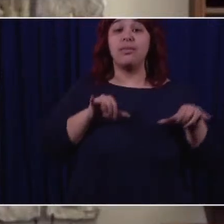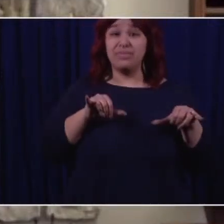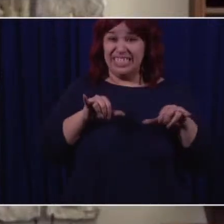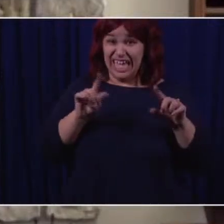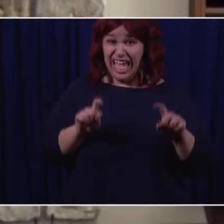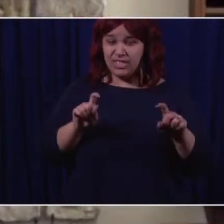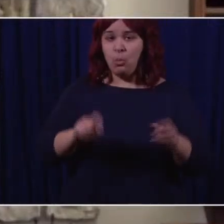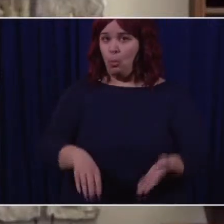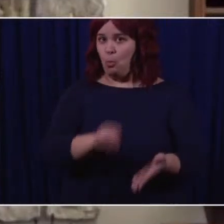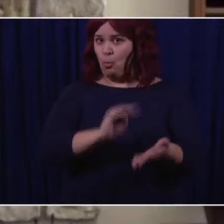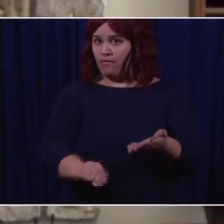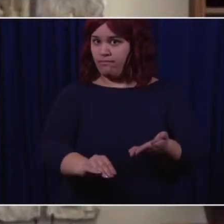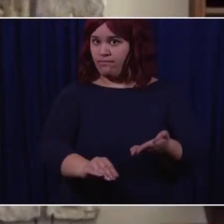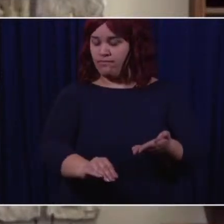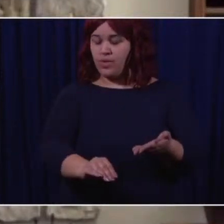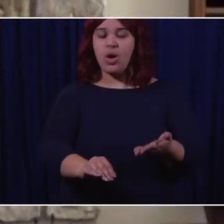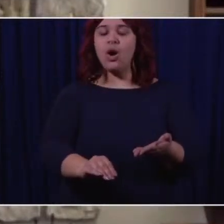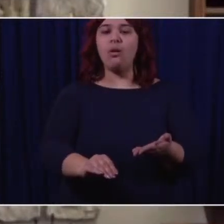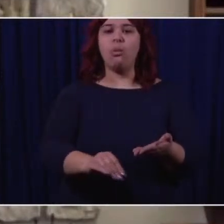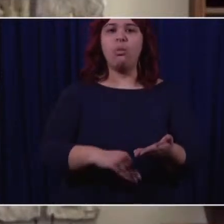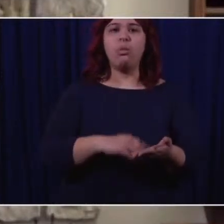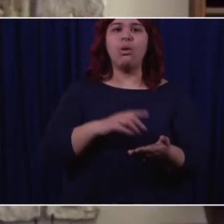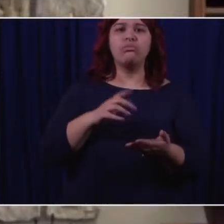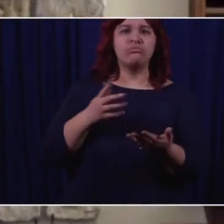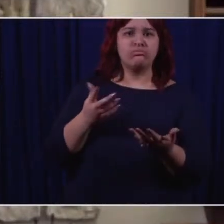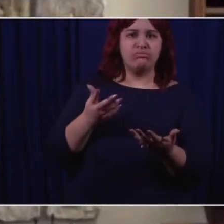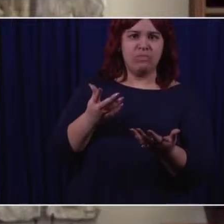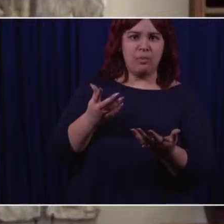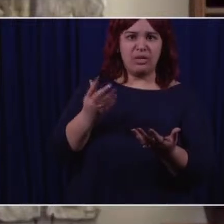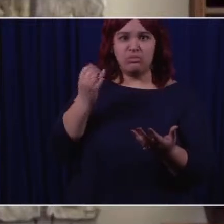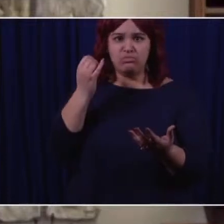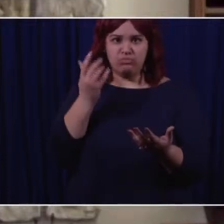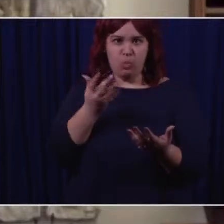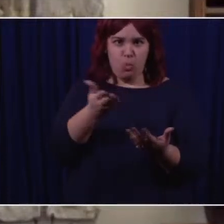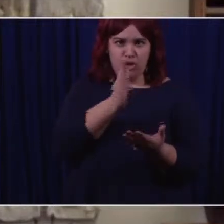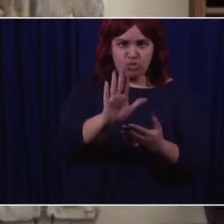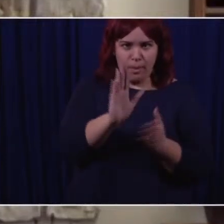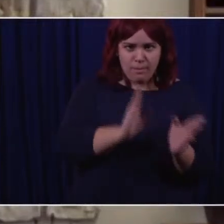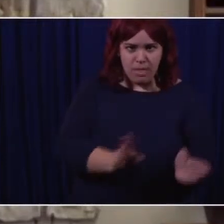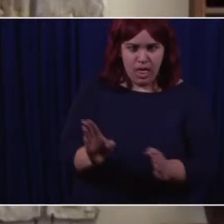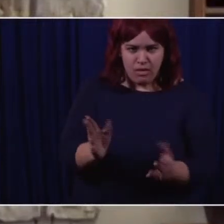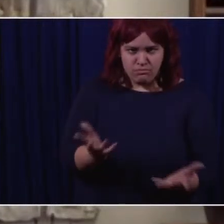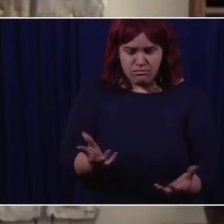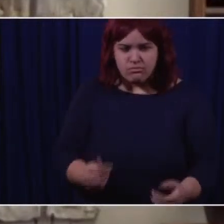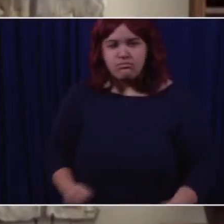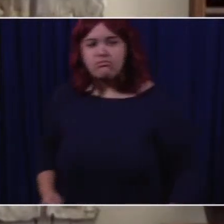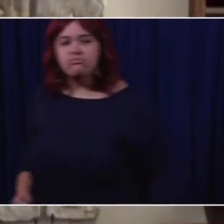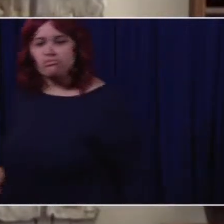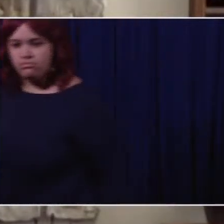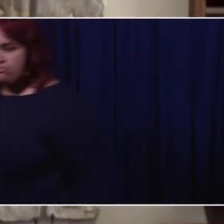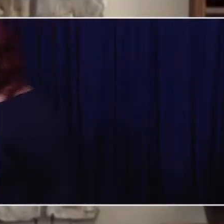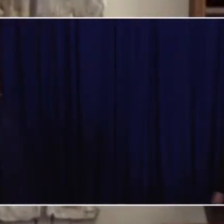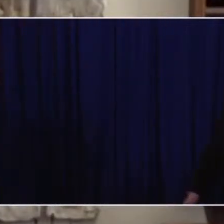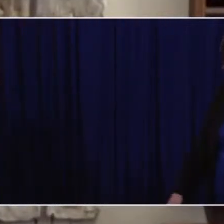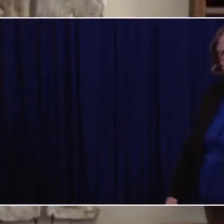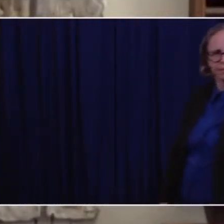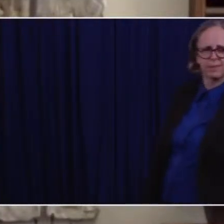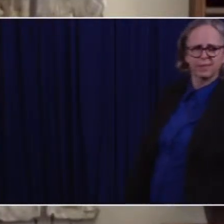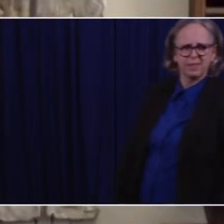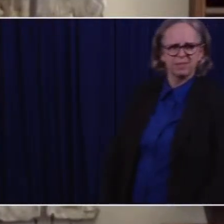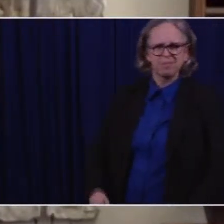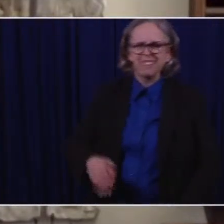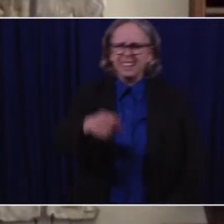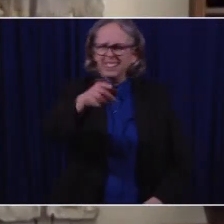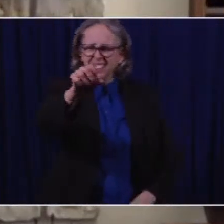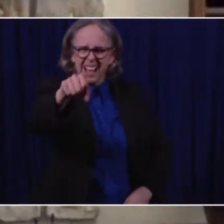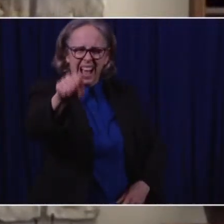tests? And is it at all likely they could pass it before the tests begin? Well, I saw a report in the news media what the Senate